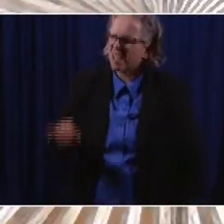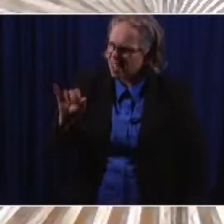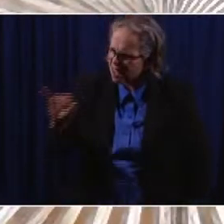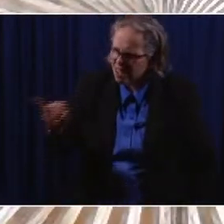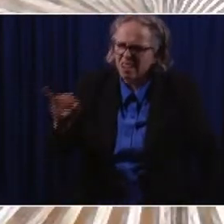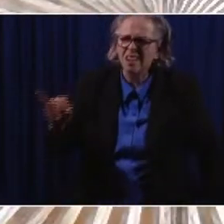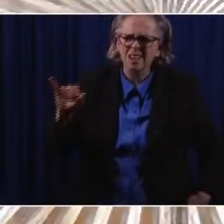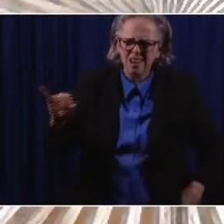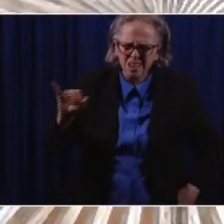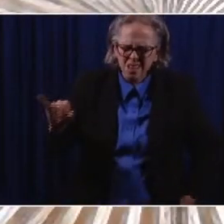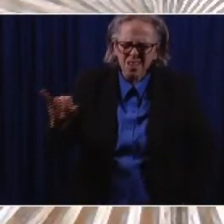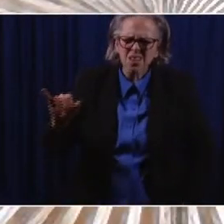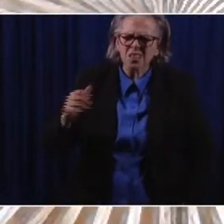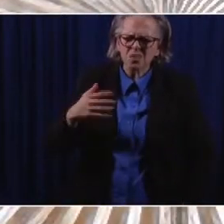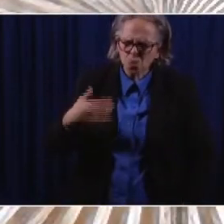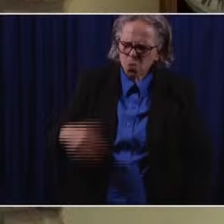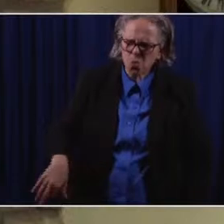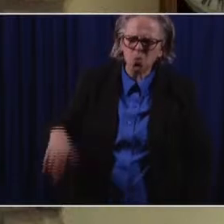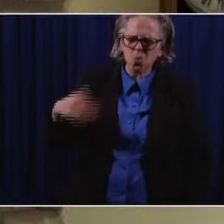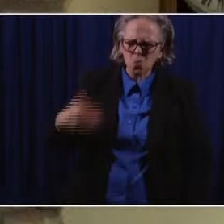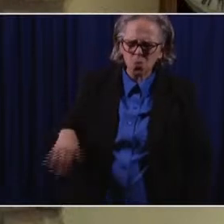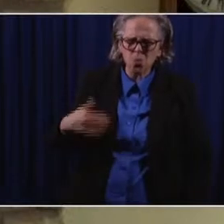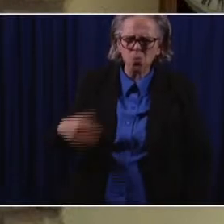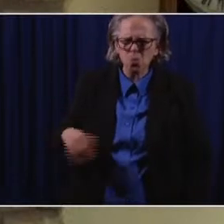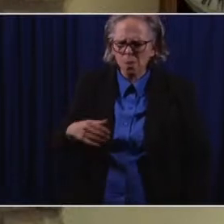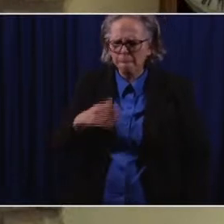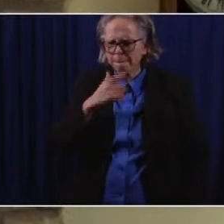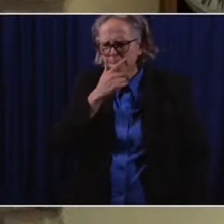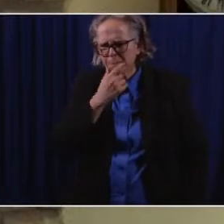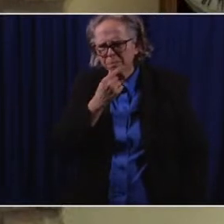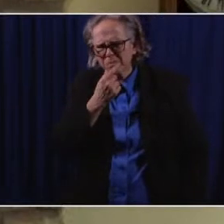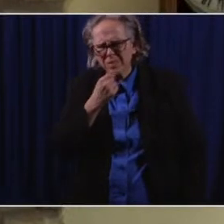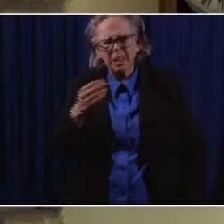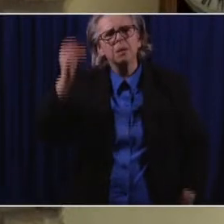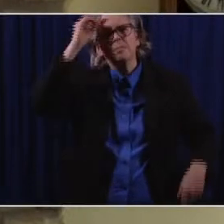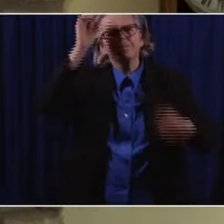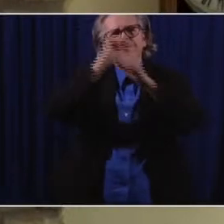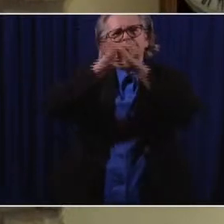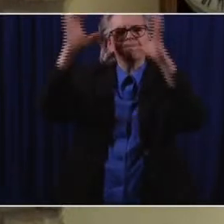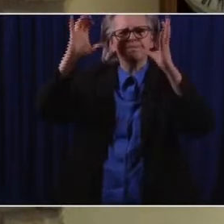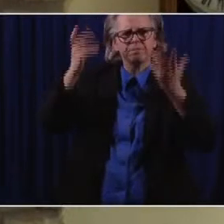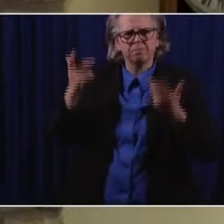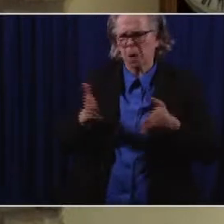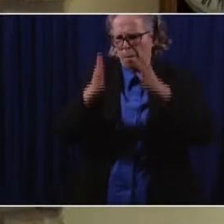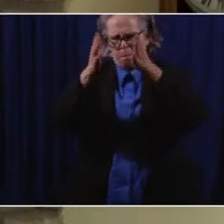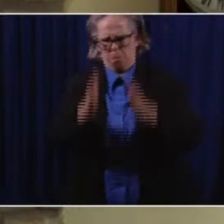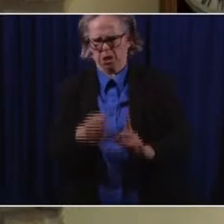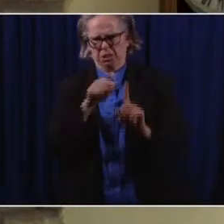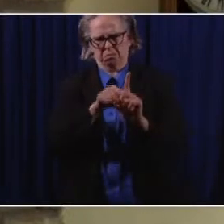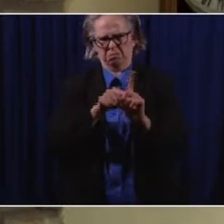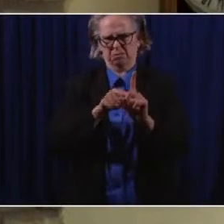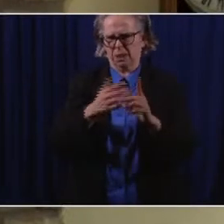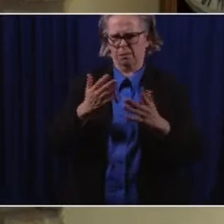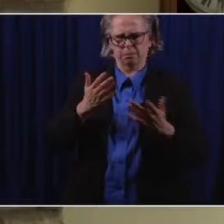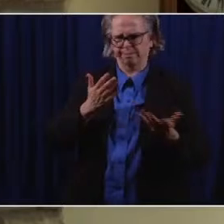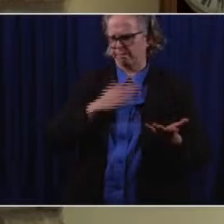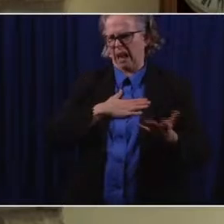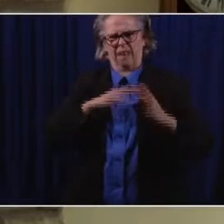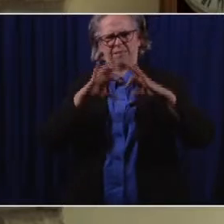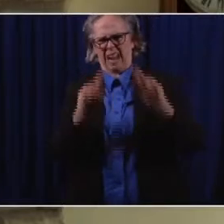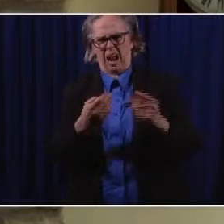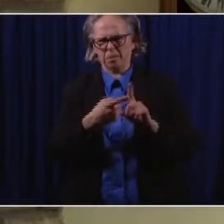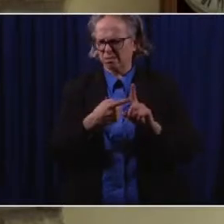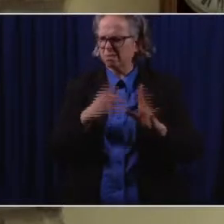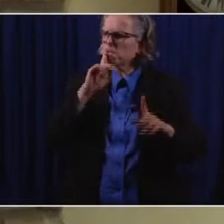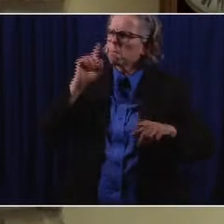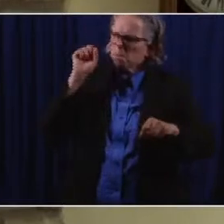So, Director, in regard to someone, let's say you have someone in your family who has an addiction problem,